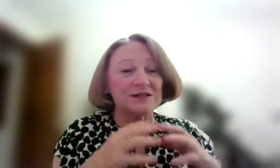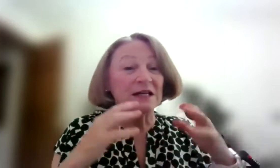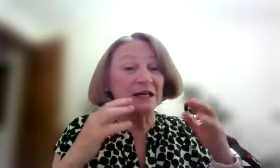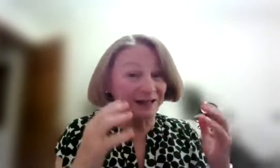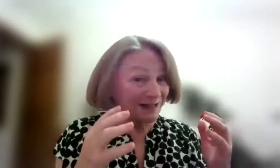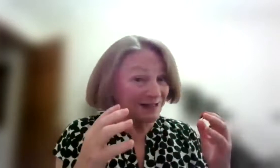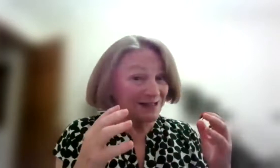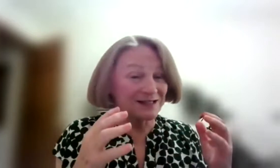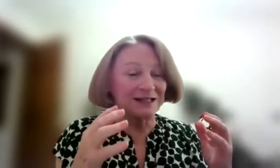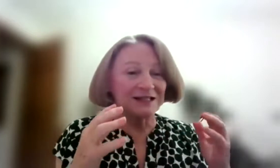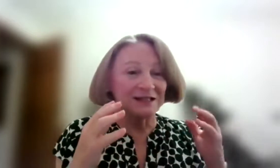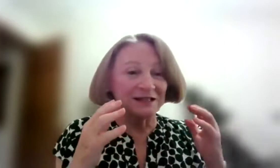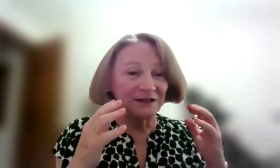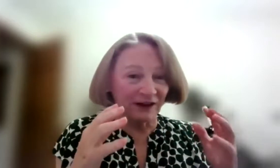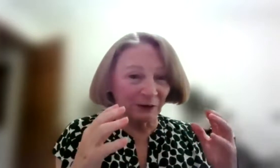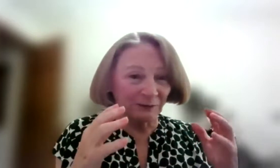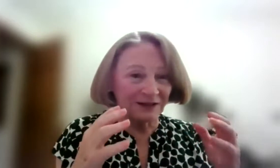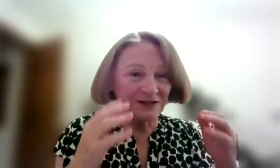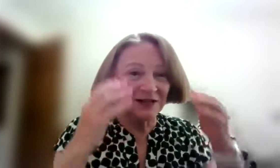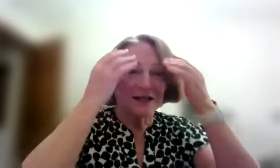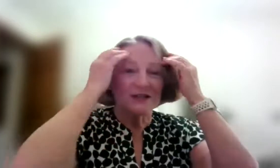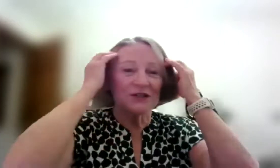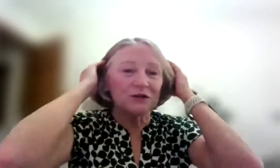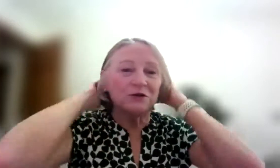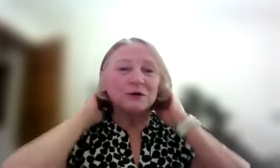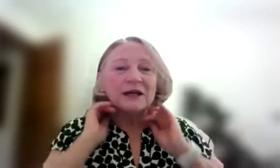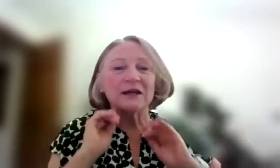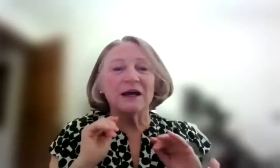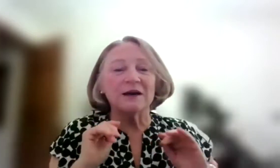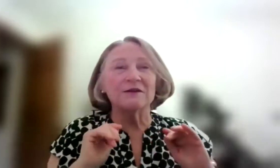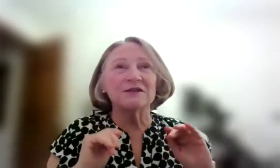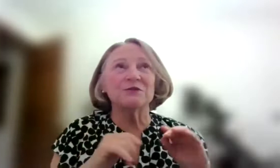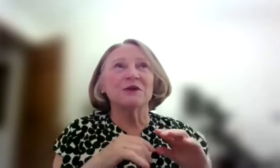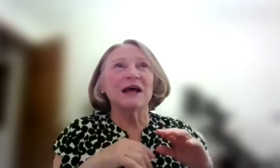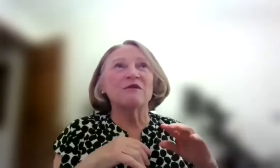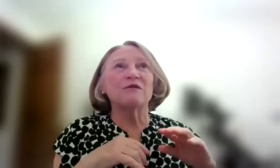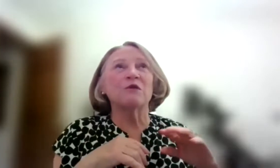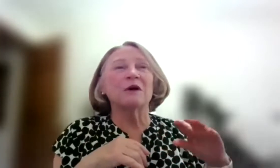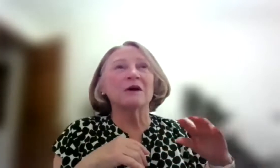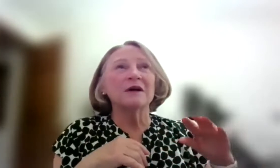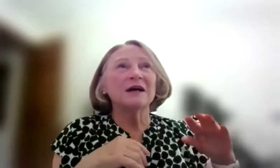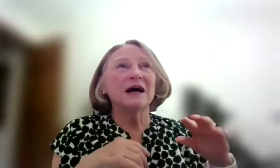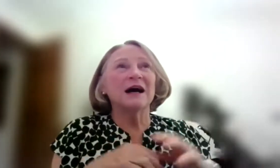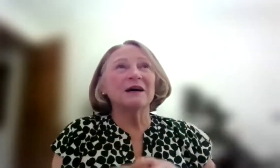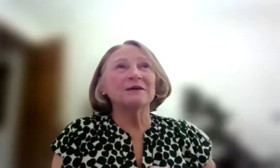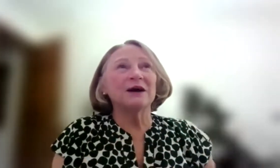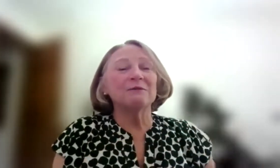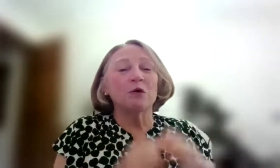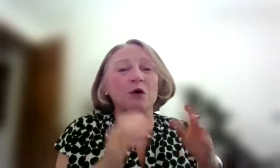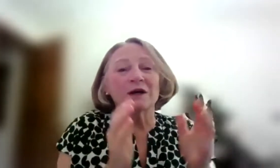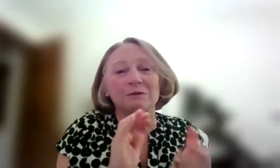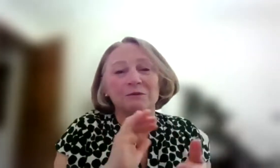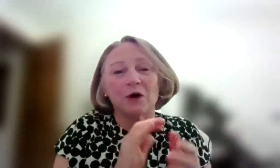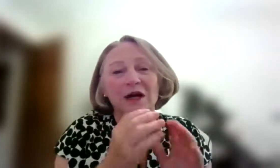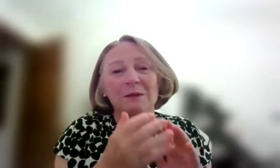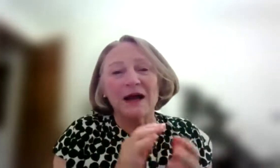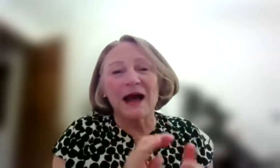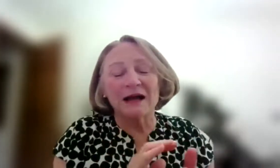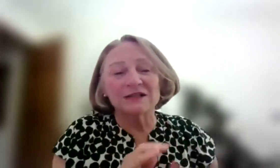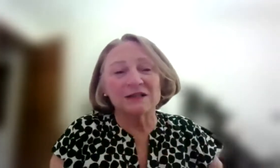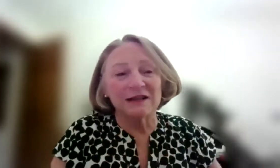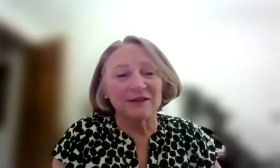the density in existing developments, to allow for